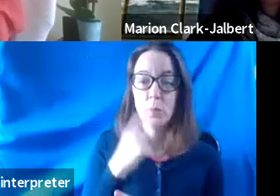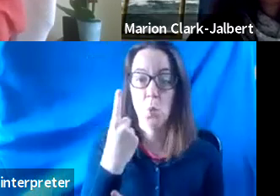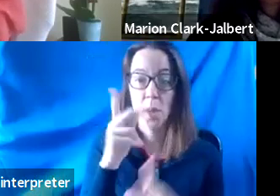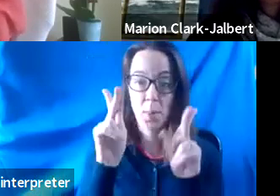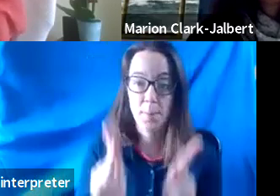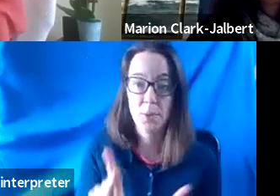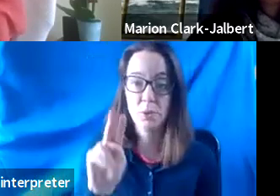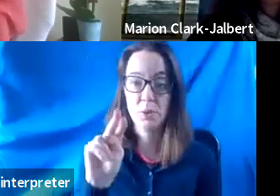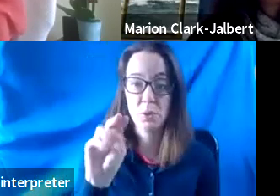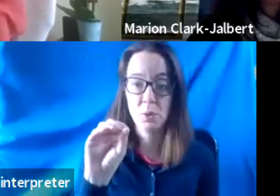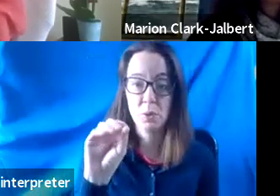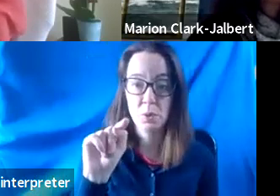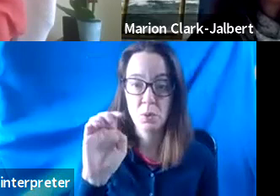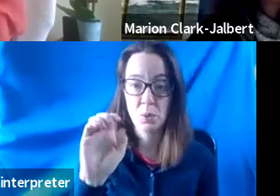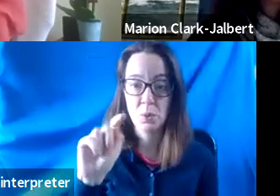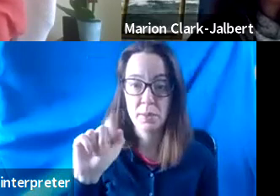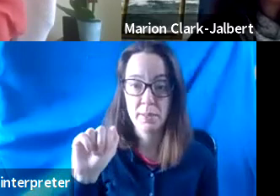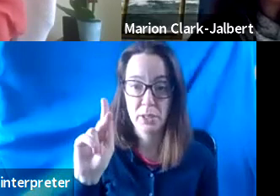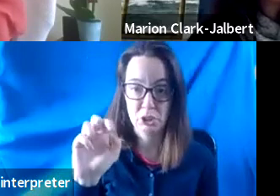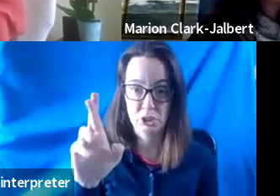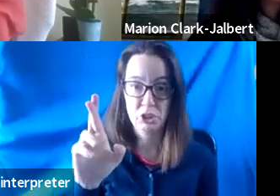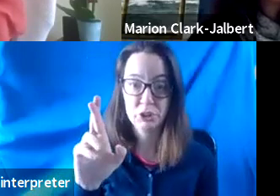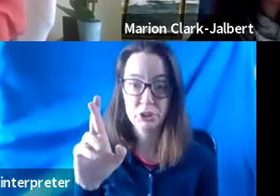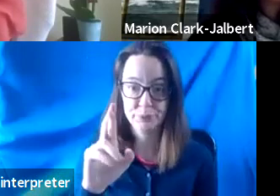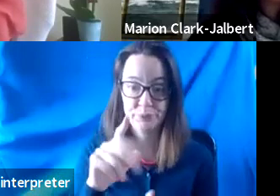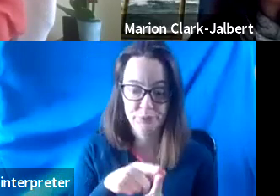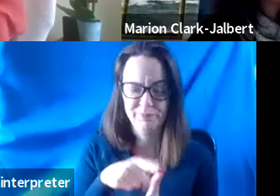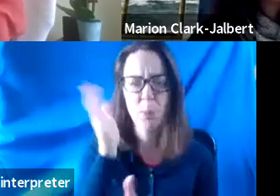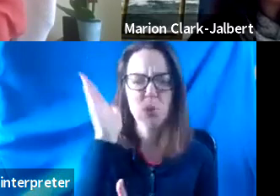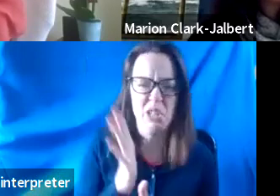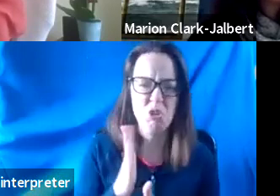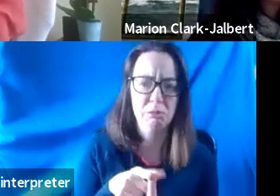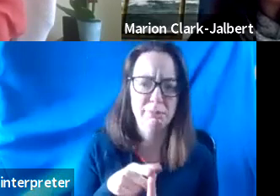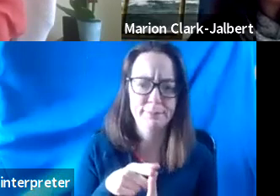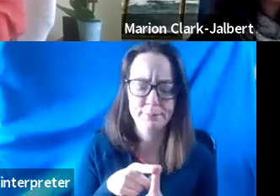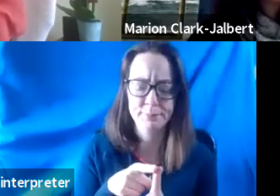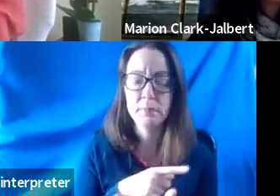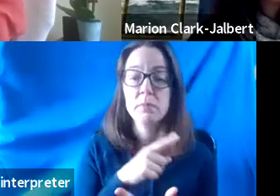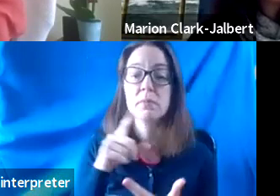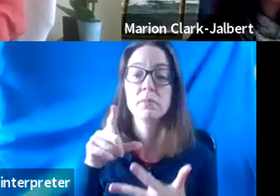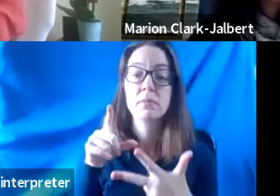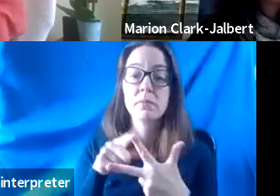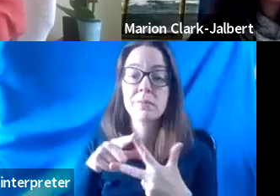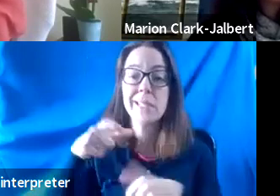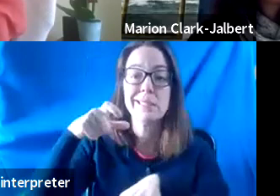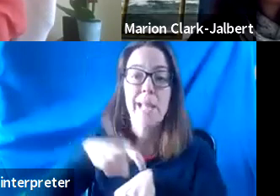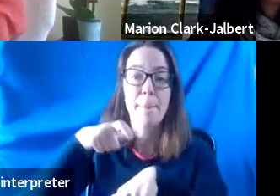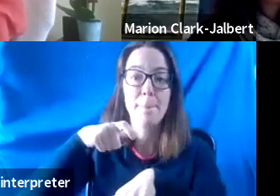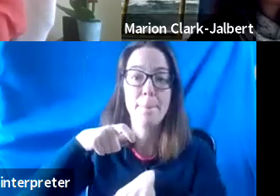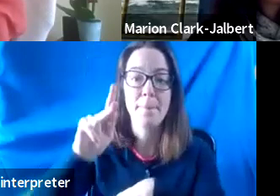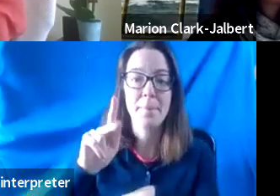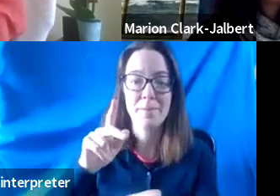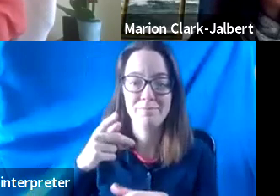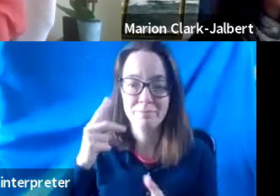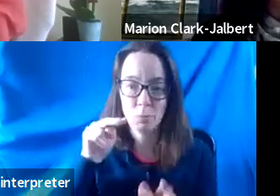and decide who will be the note taker and the presenter. If one person can be the timekeeper and sort of keeping